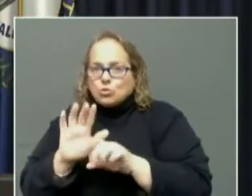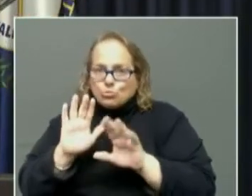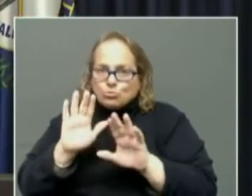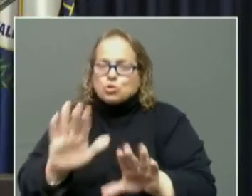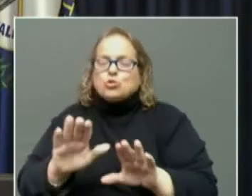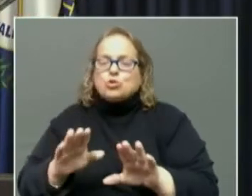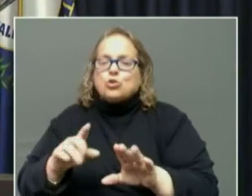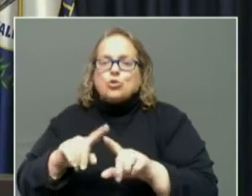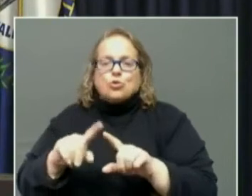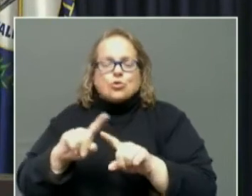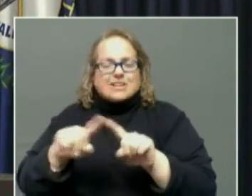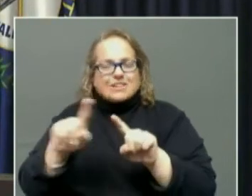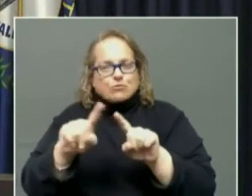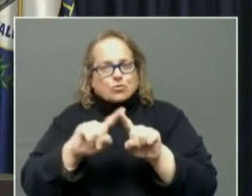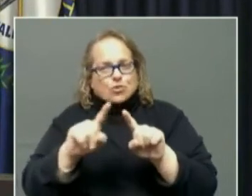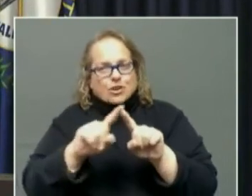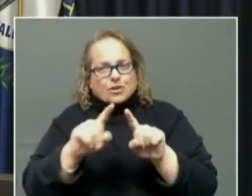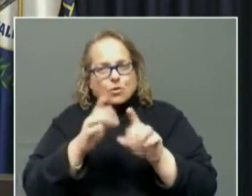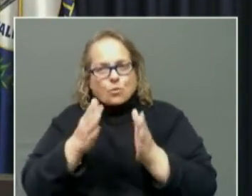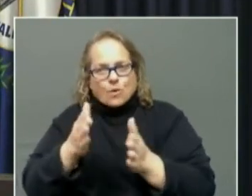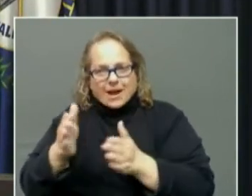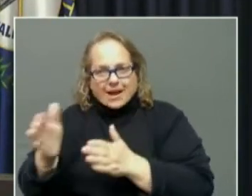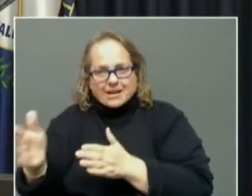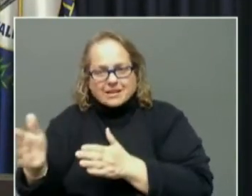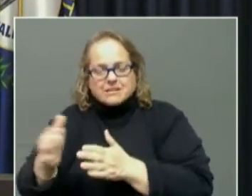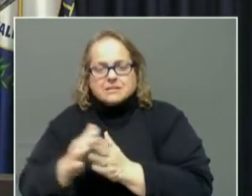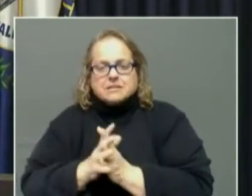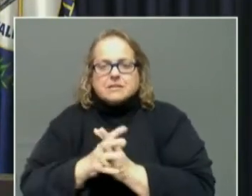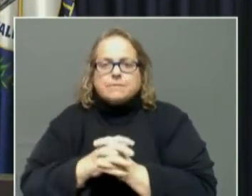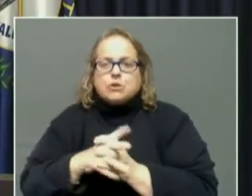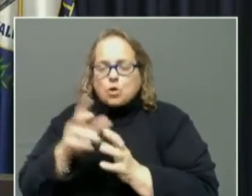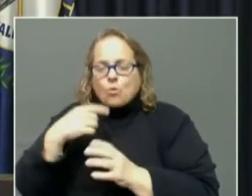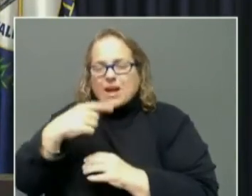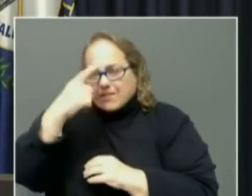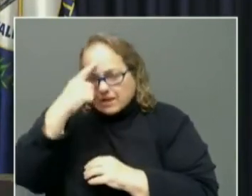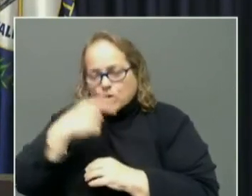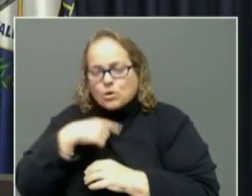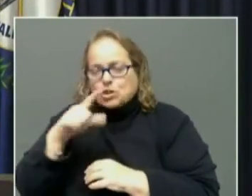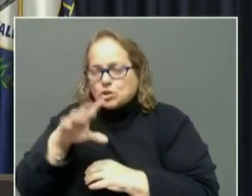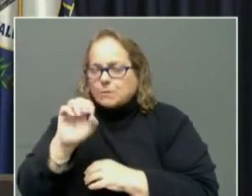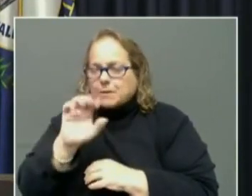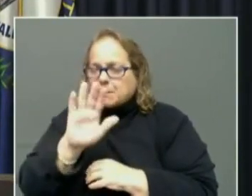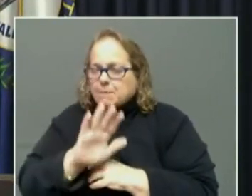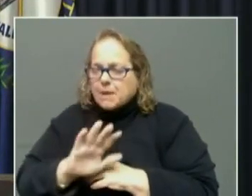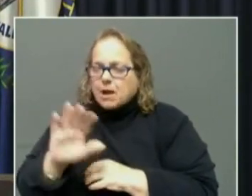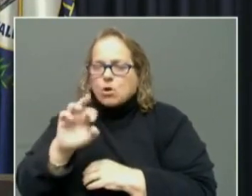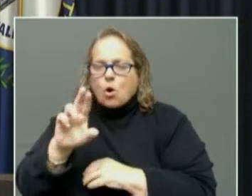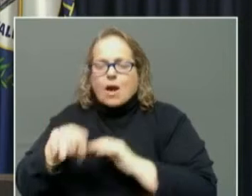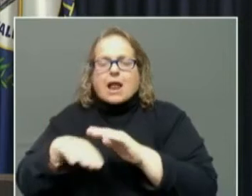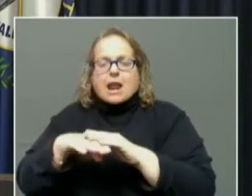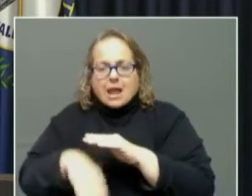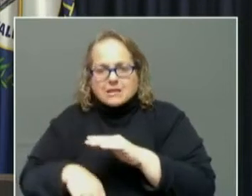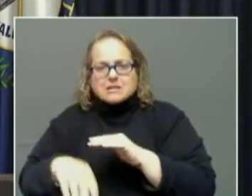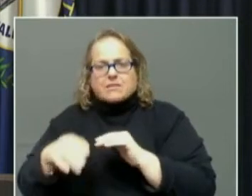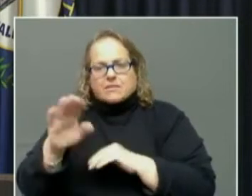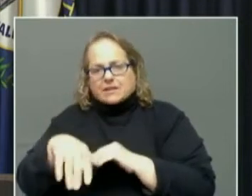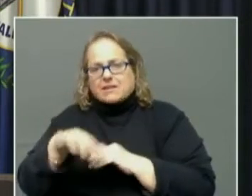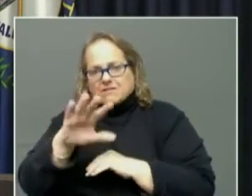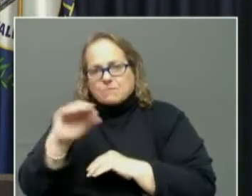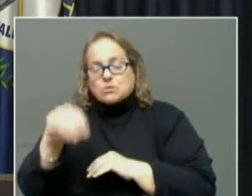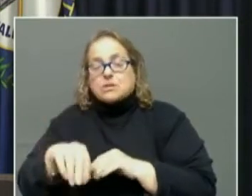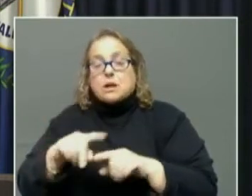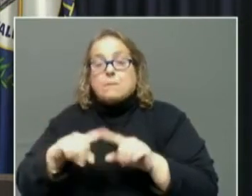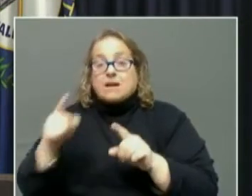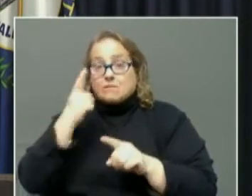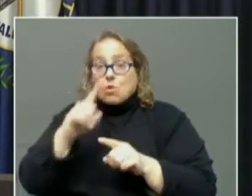channels per the population. So we think we should be right at or a little bit less. Now, for the facilities